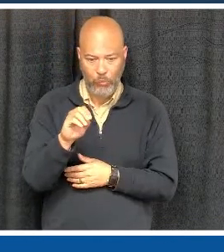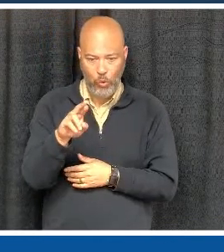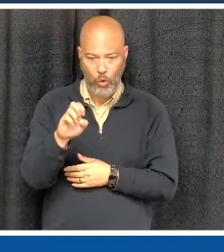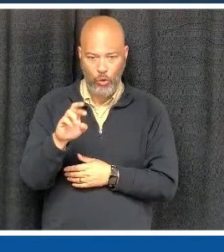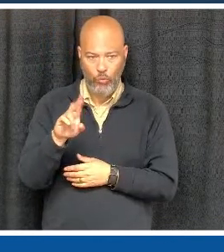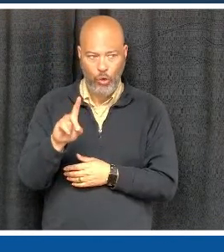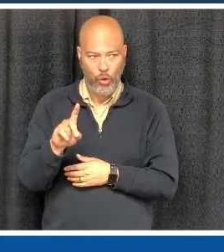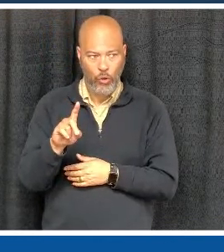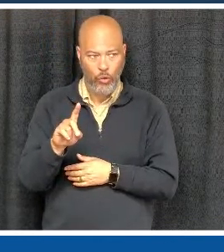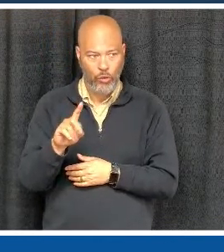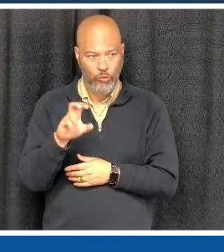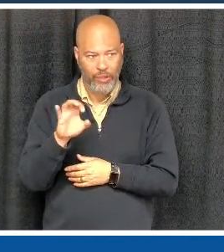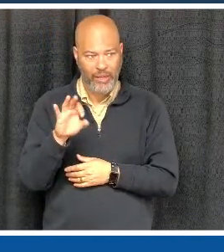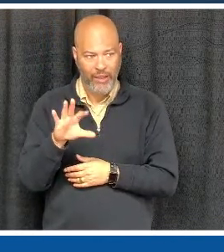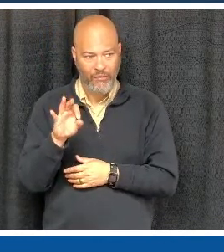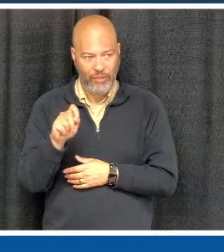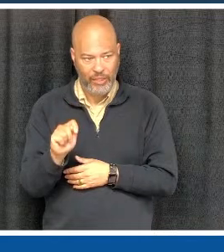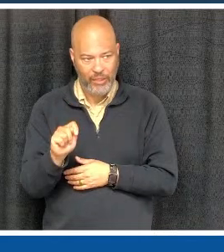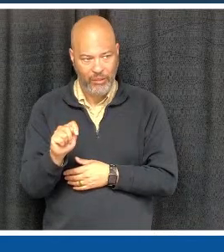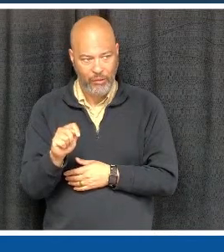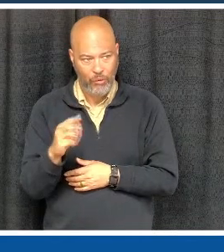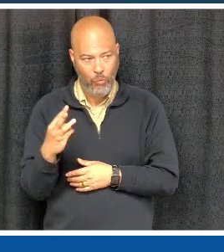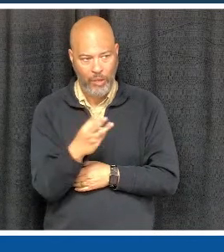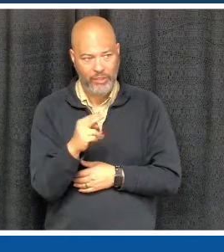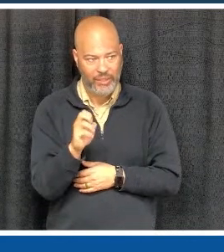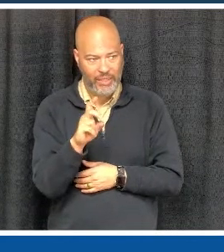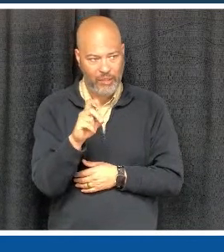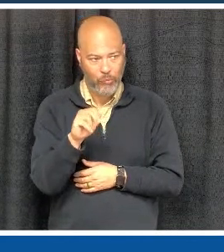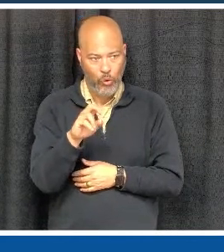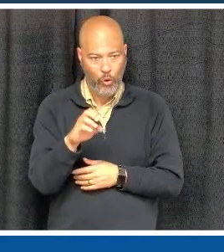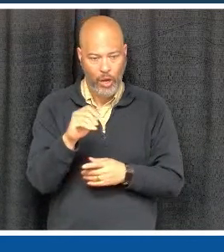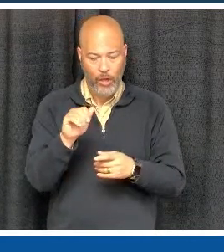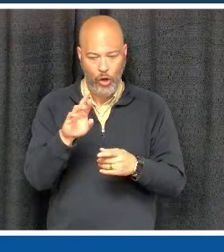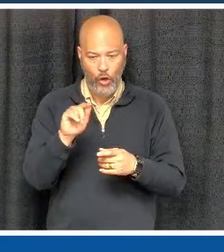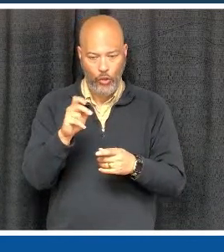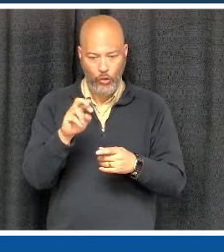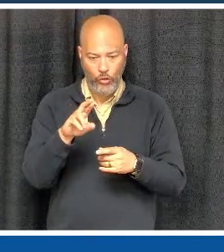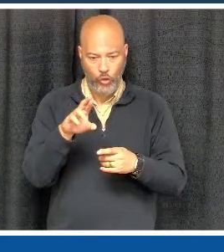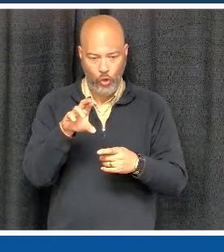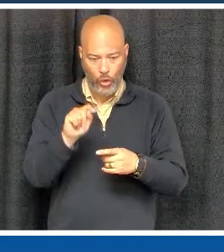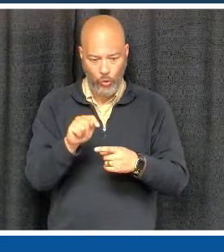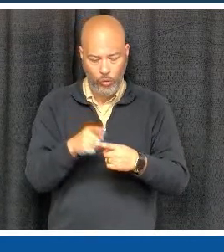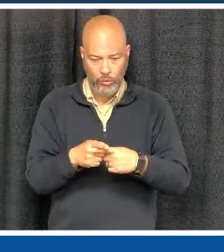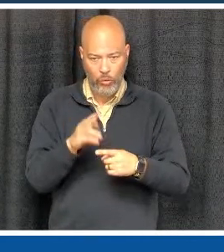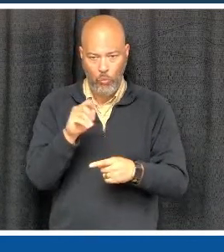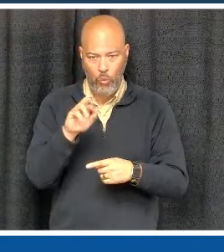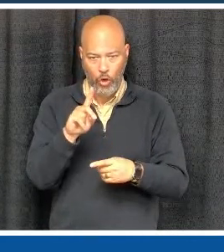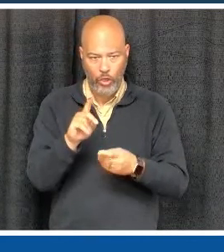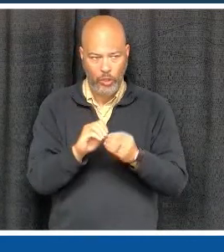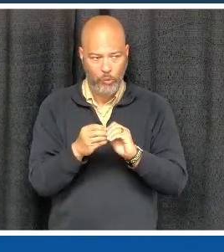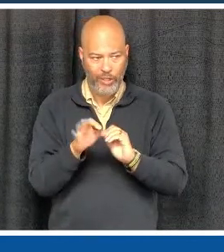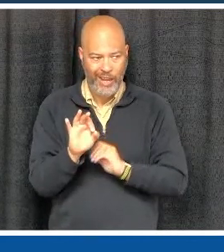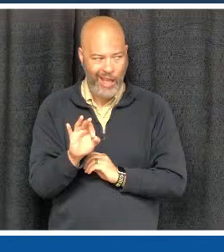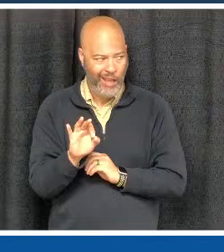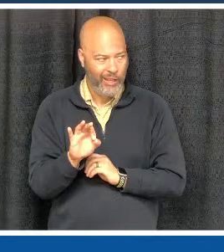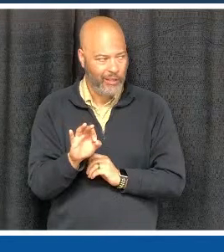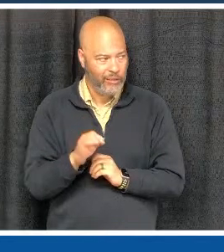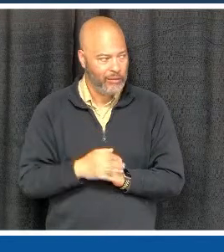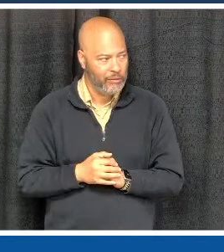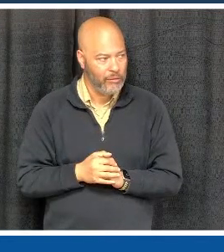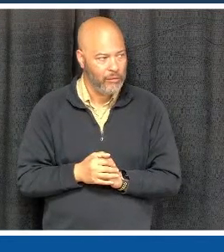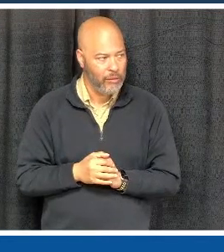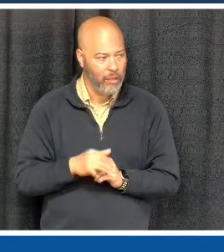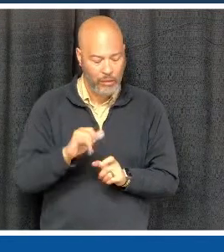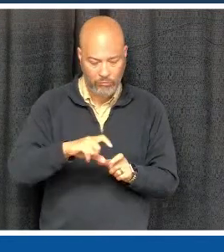approximately 395 feet west of Needmore Road and Arthur's Court intersection. This is in Council Ward number 9. It's